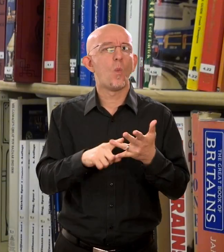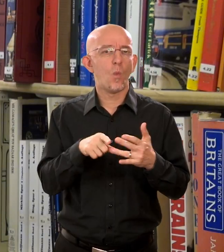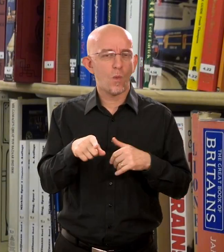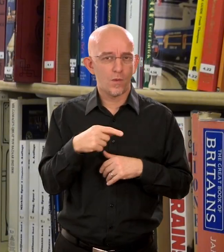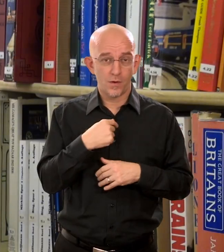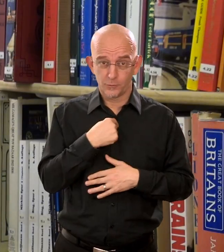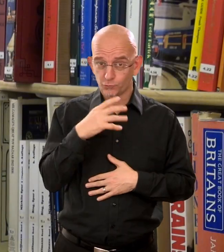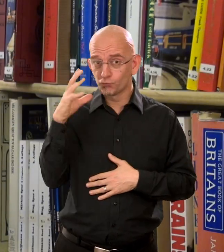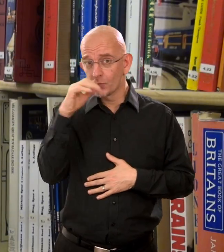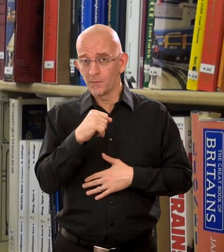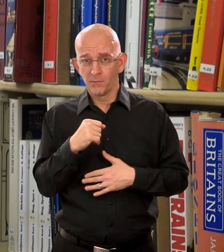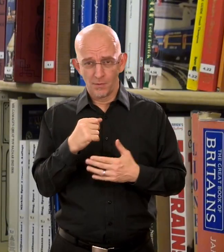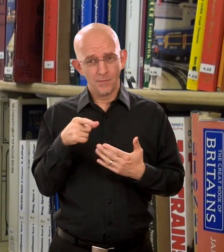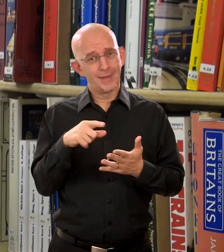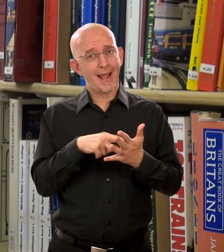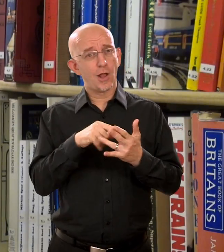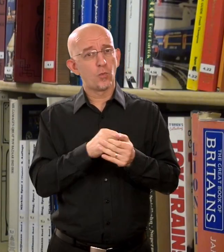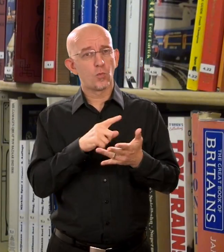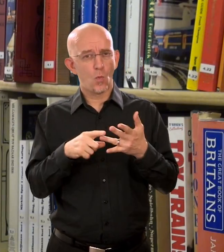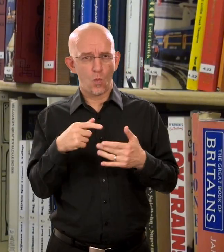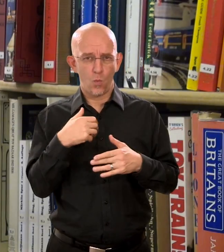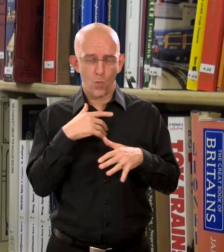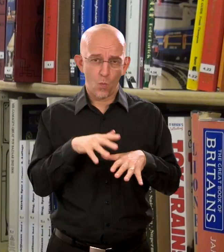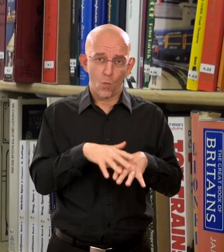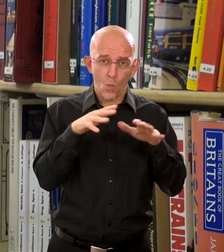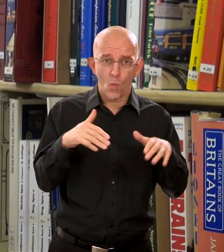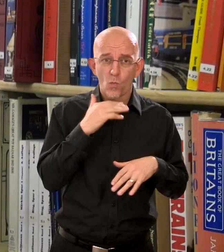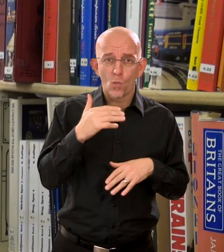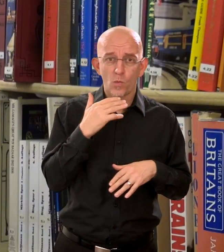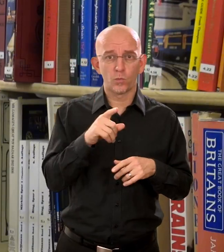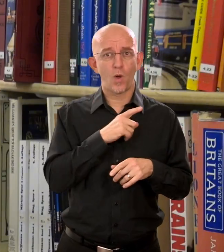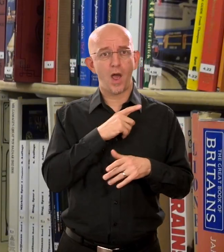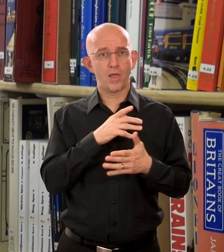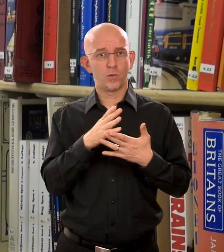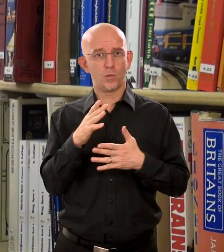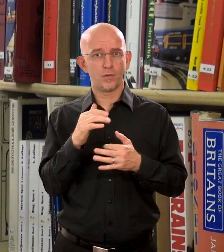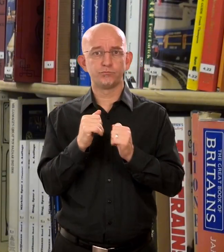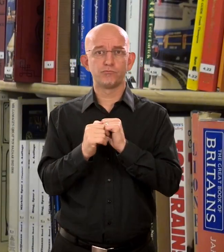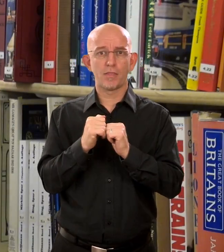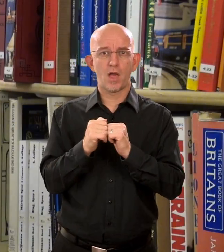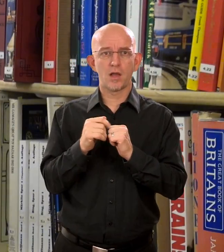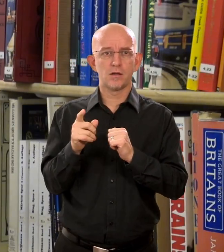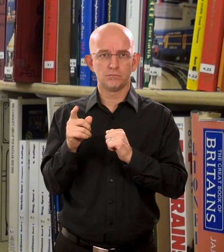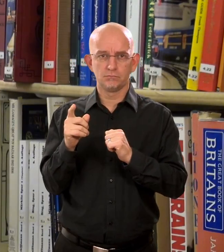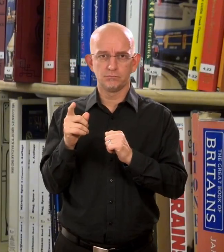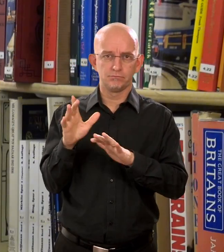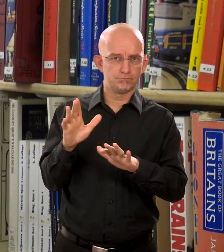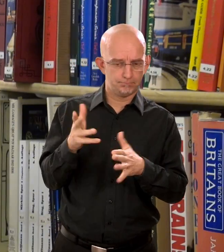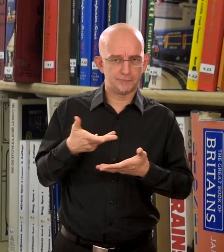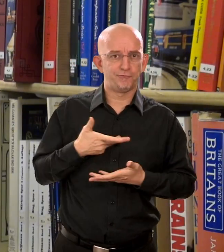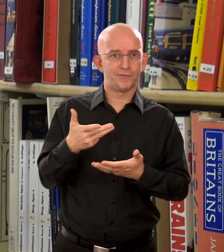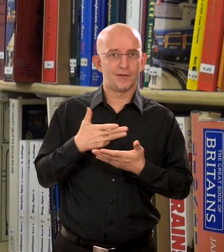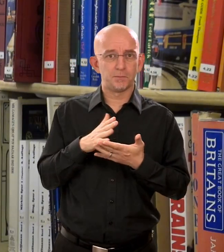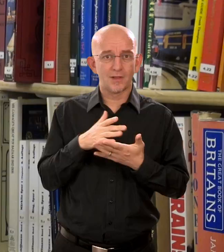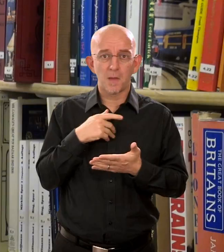amount of because of my brother, which allowed me to not have to buy them and ask them for Christmas, which was always a pleasure. You had all